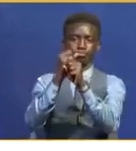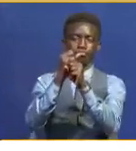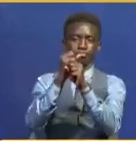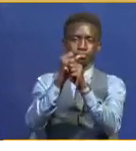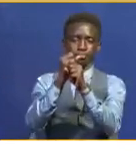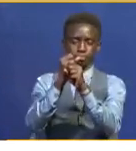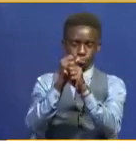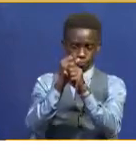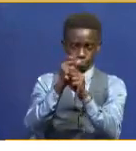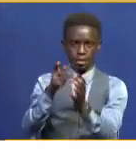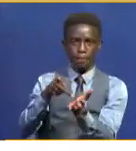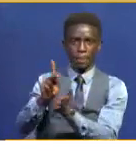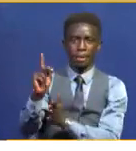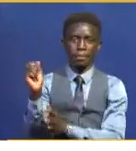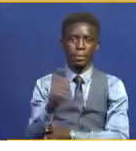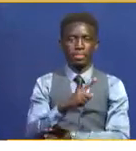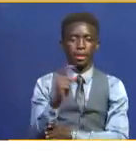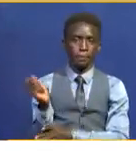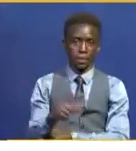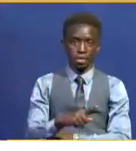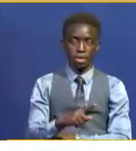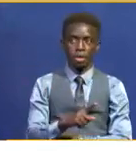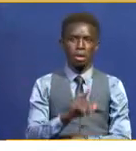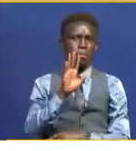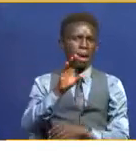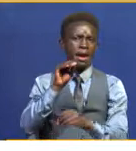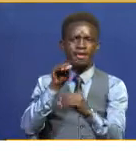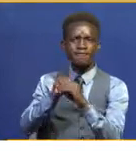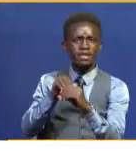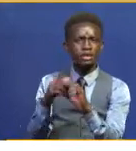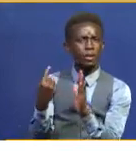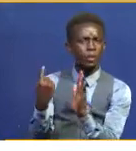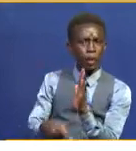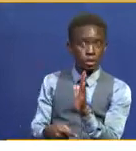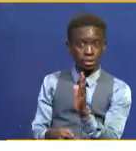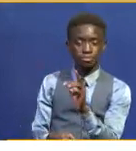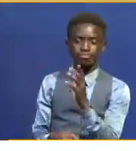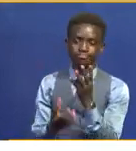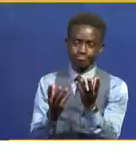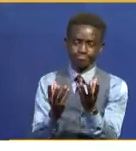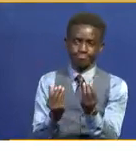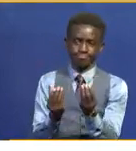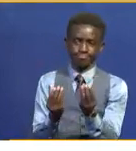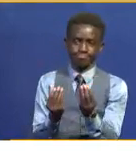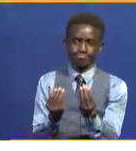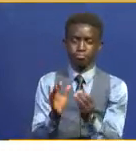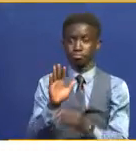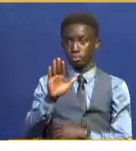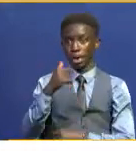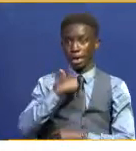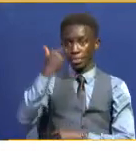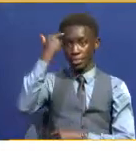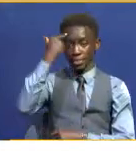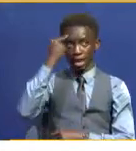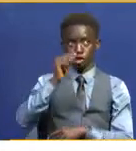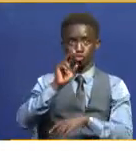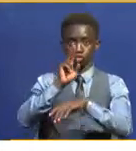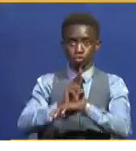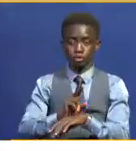ease of investing in this kind of product is usually quite easy. I think with the advent of